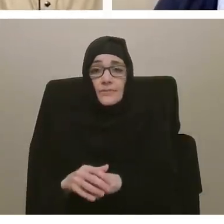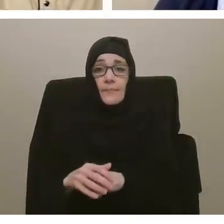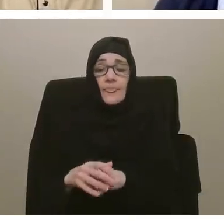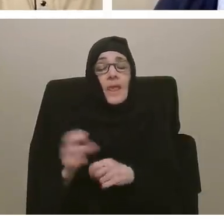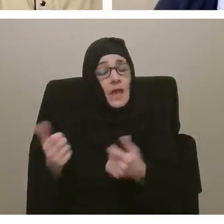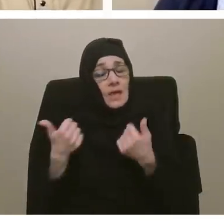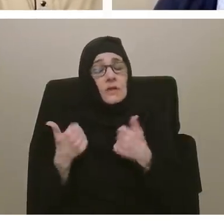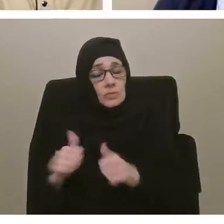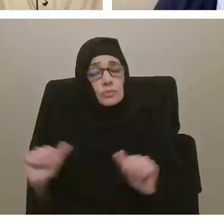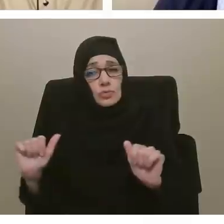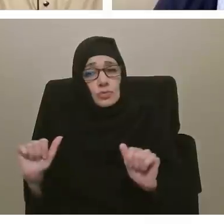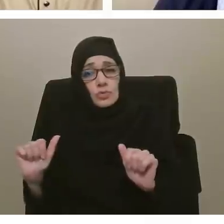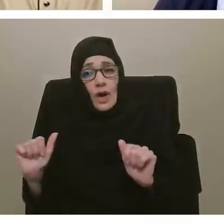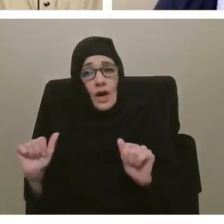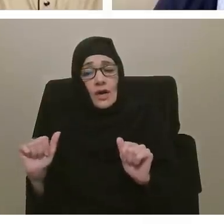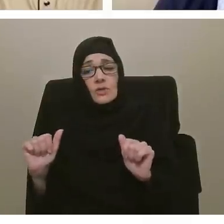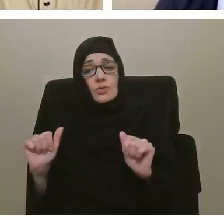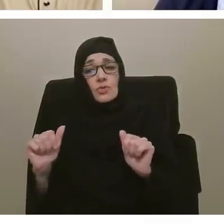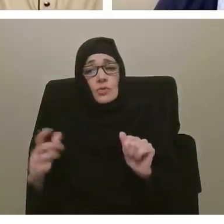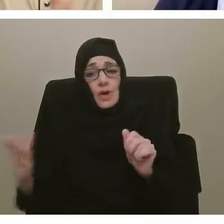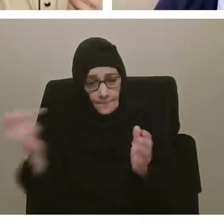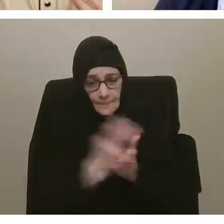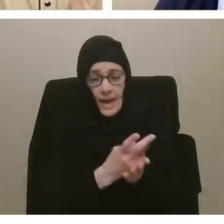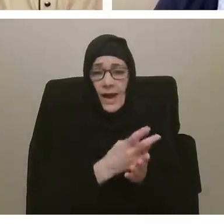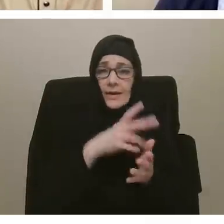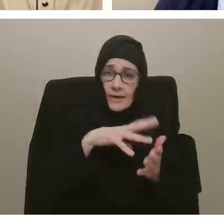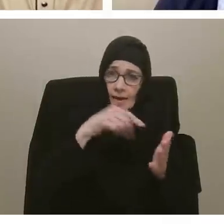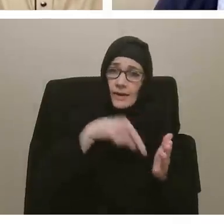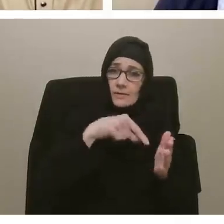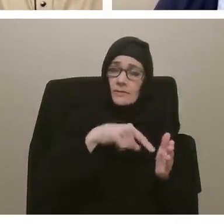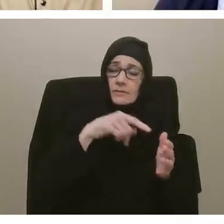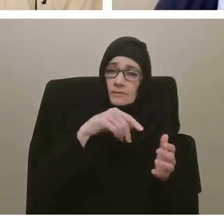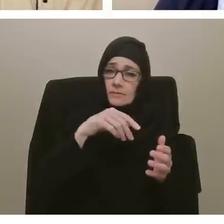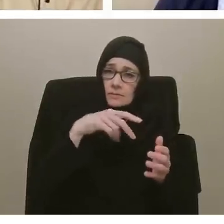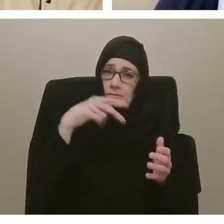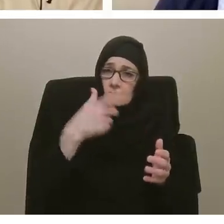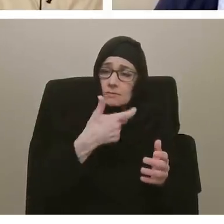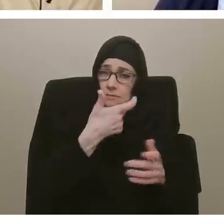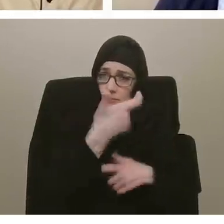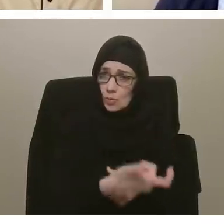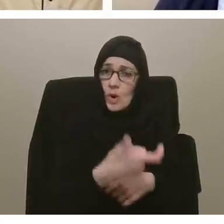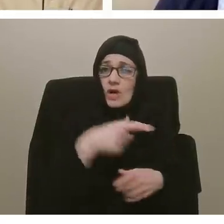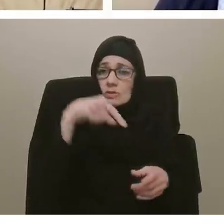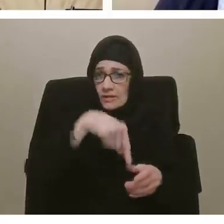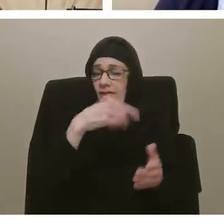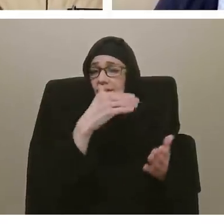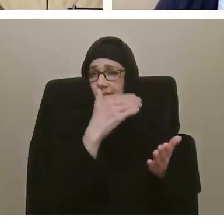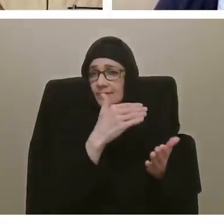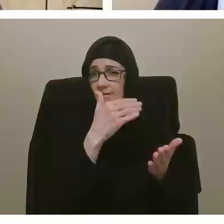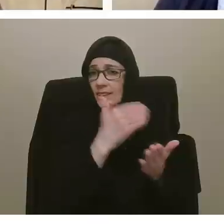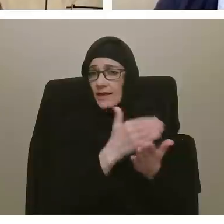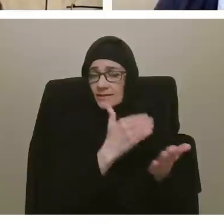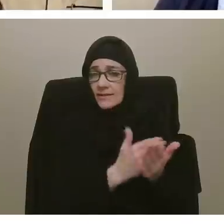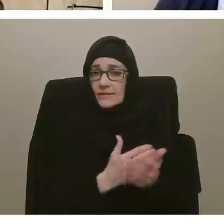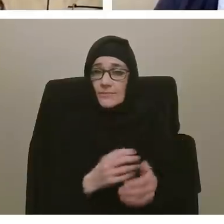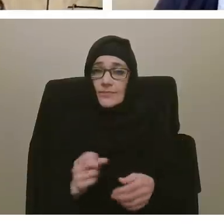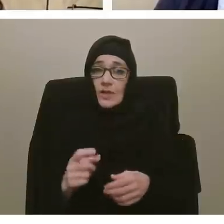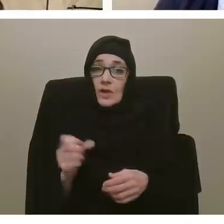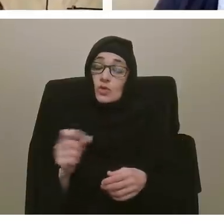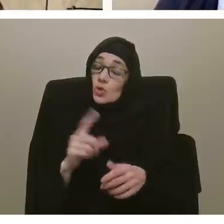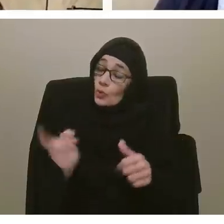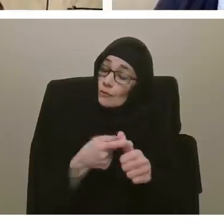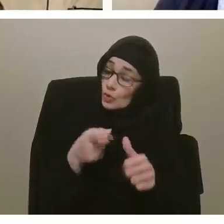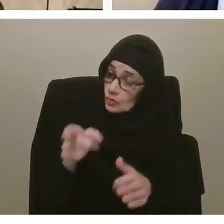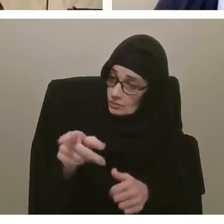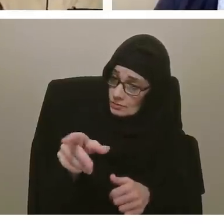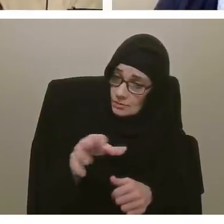it and revisit these lessons. You know, SubhanAllah, this, I don't know, man, you just need to come here. I think next year, so yes, first of all, we